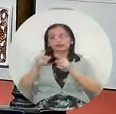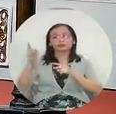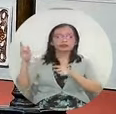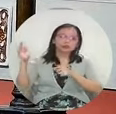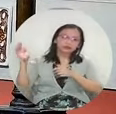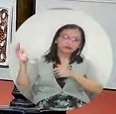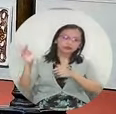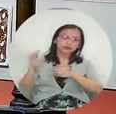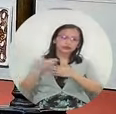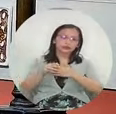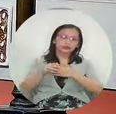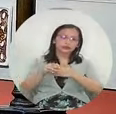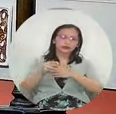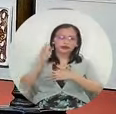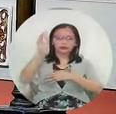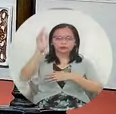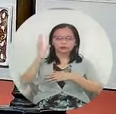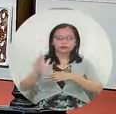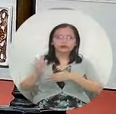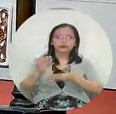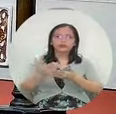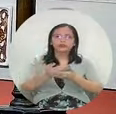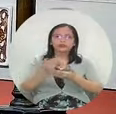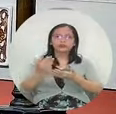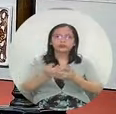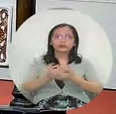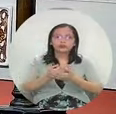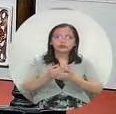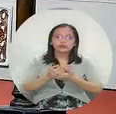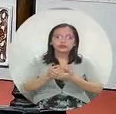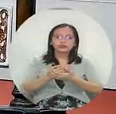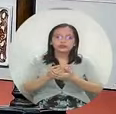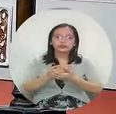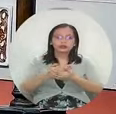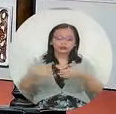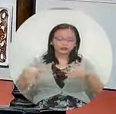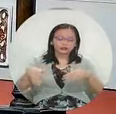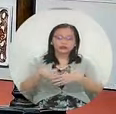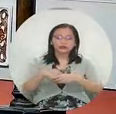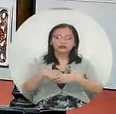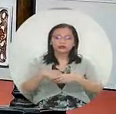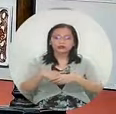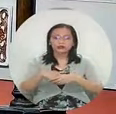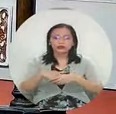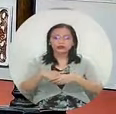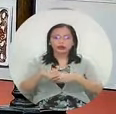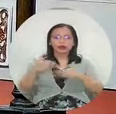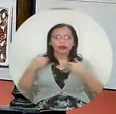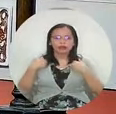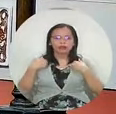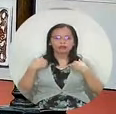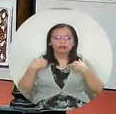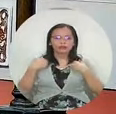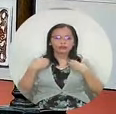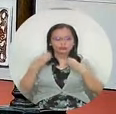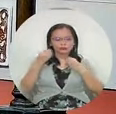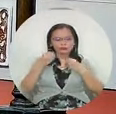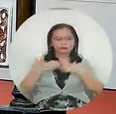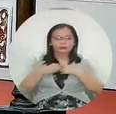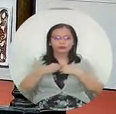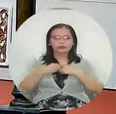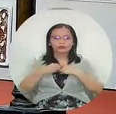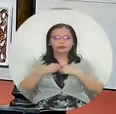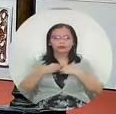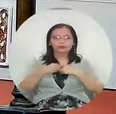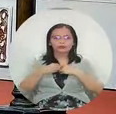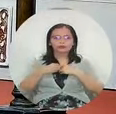What can you say about that? I said, Dennis, when you accept a new work, there are